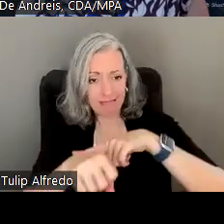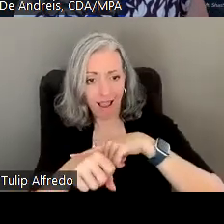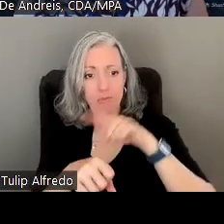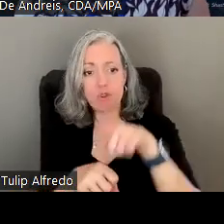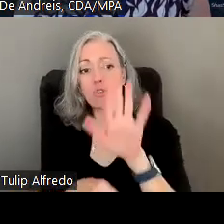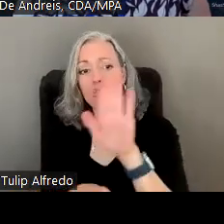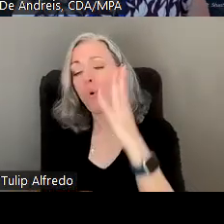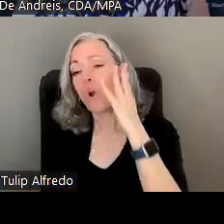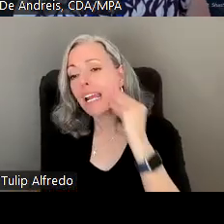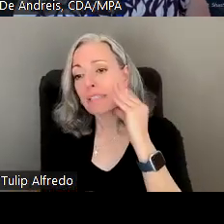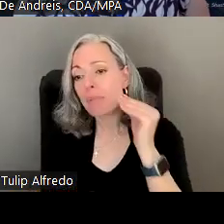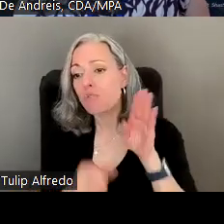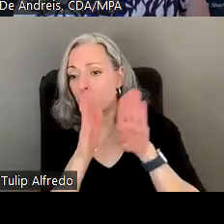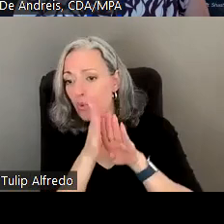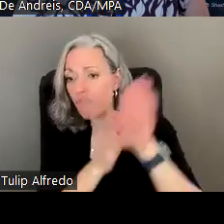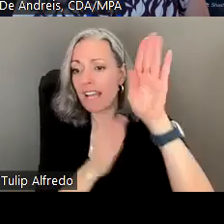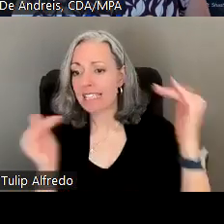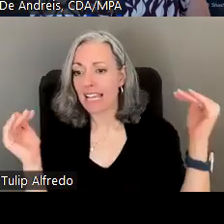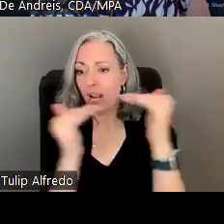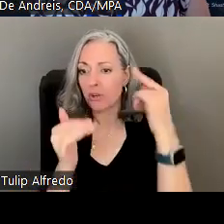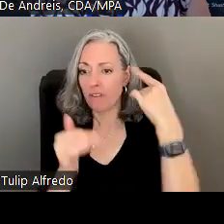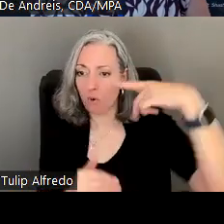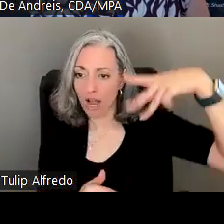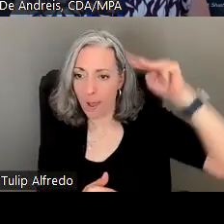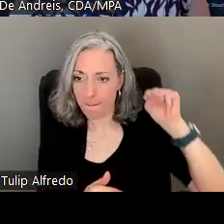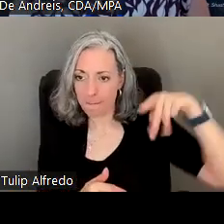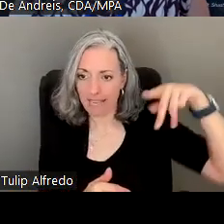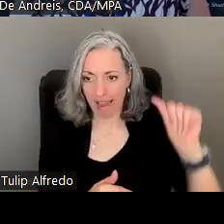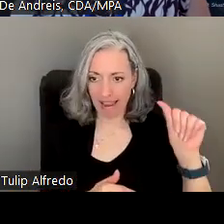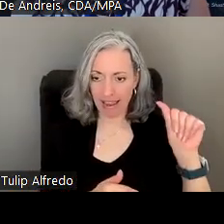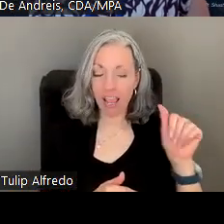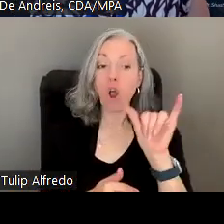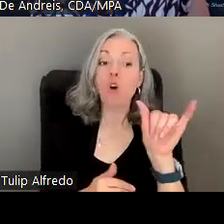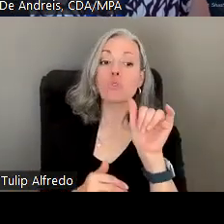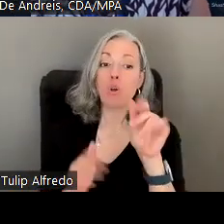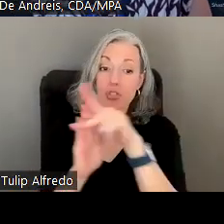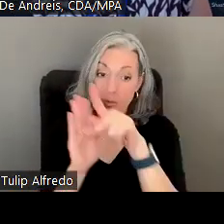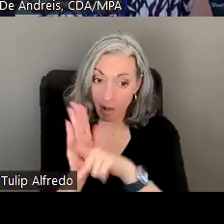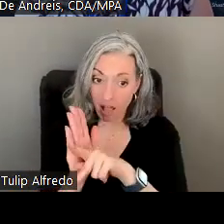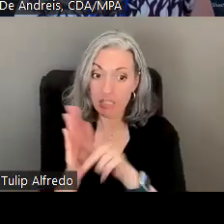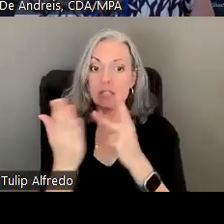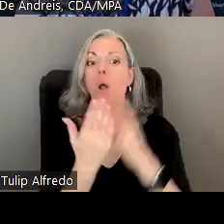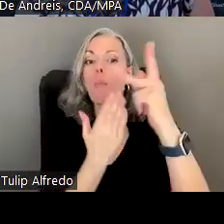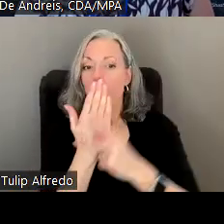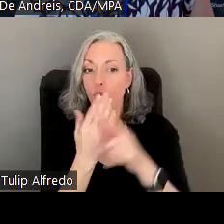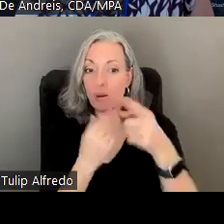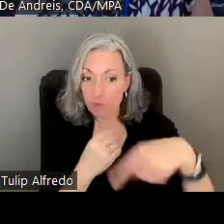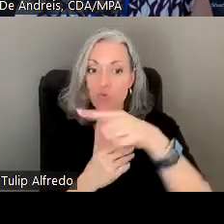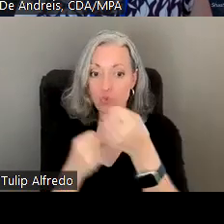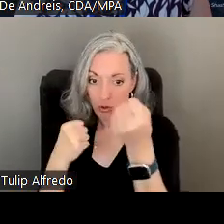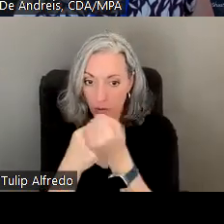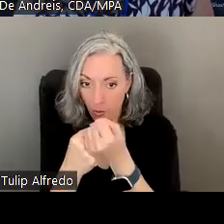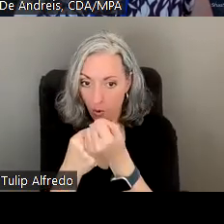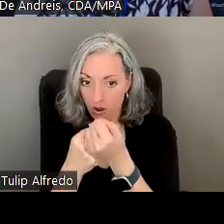advance equity for the Master Plan for Aging and in the policies and programs to support the California